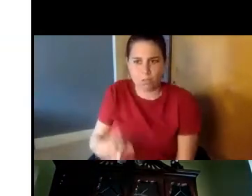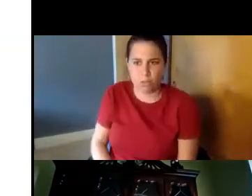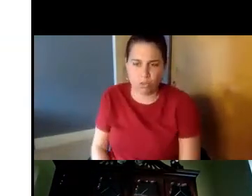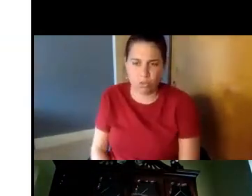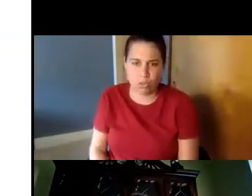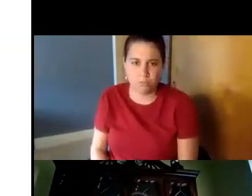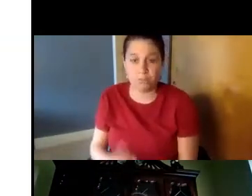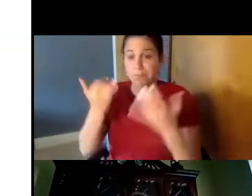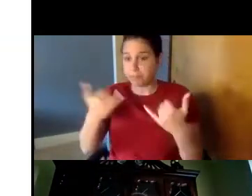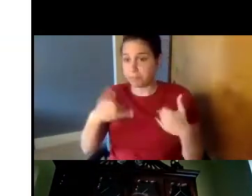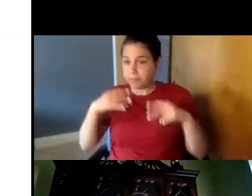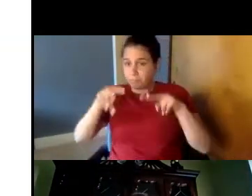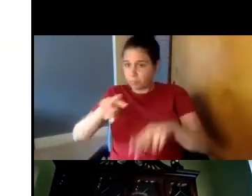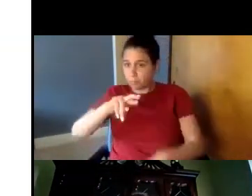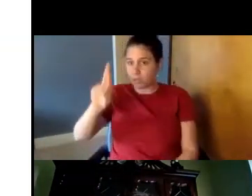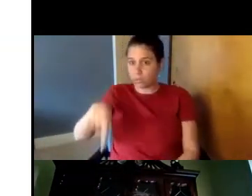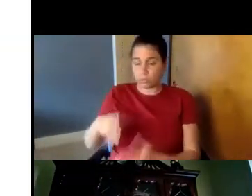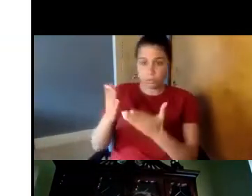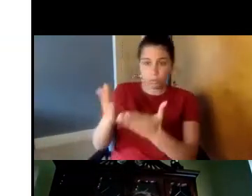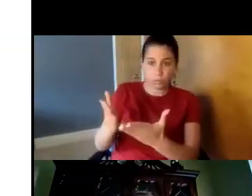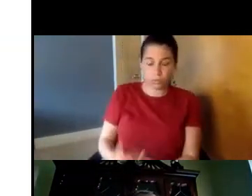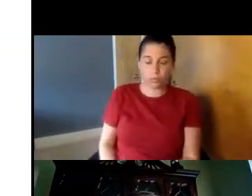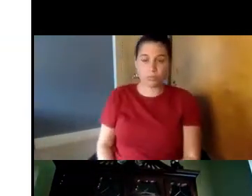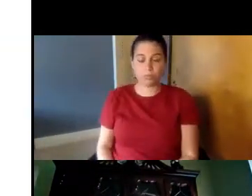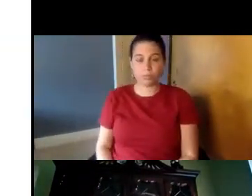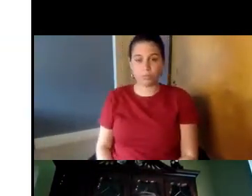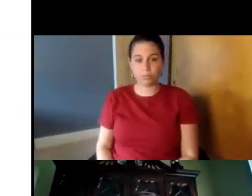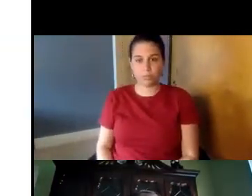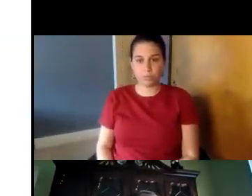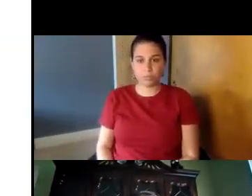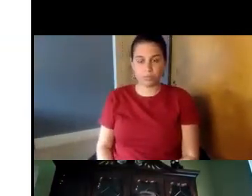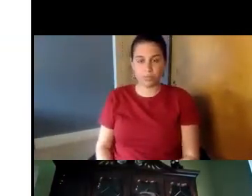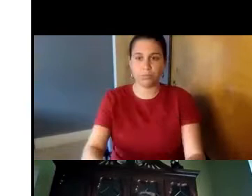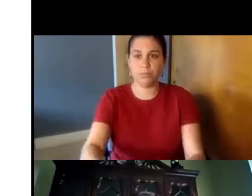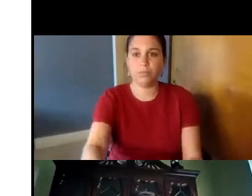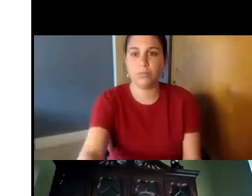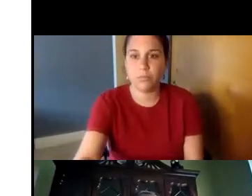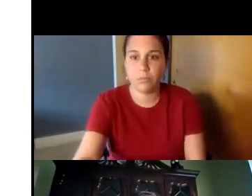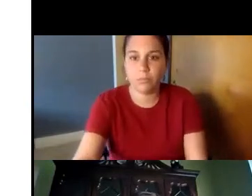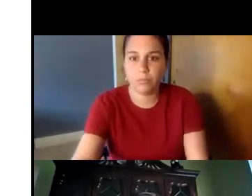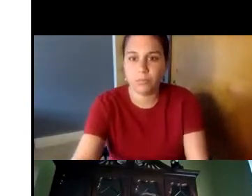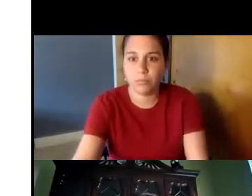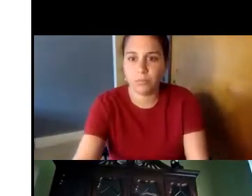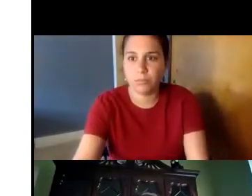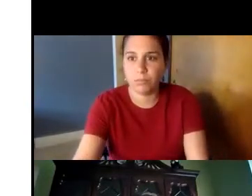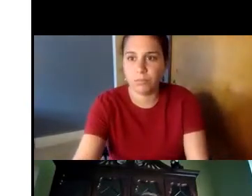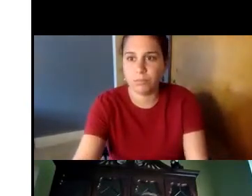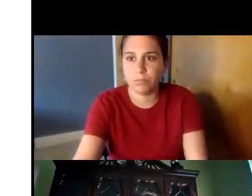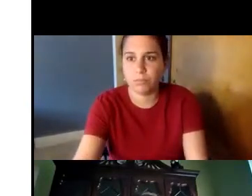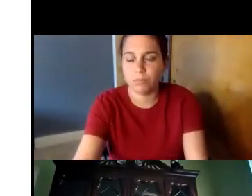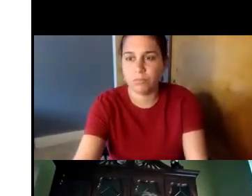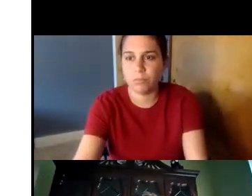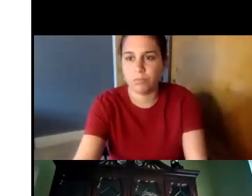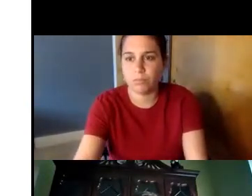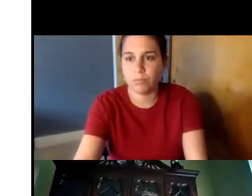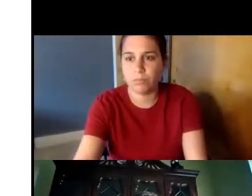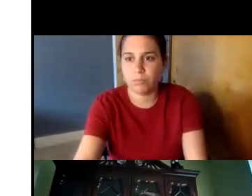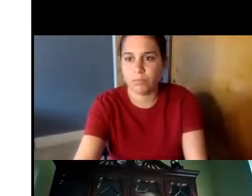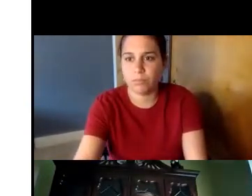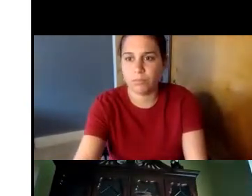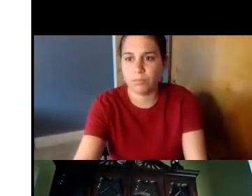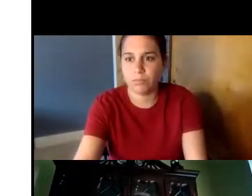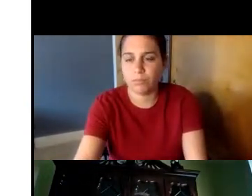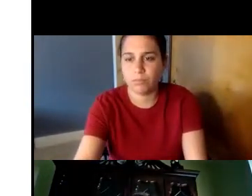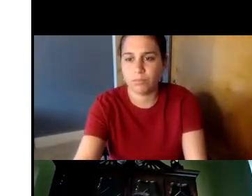of Rochester, which I highlighted a second ago, we can look at the area deprivation index for the zip codes in the city of